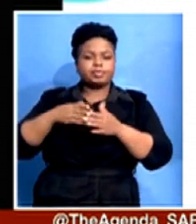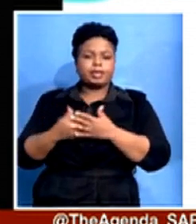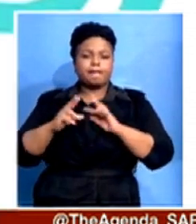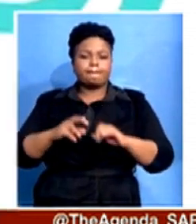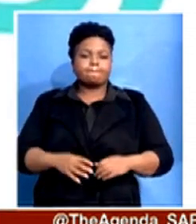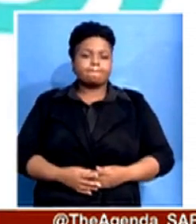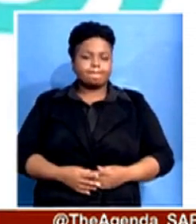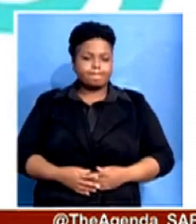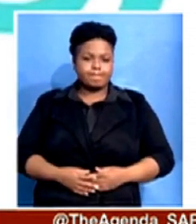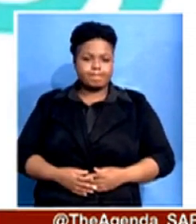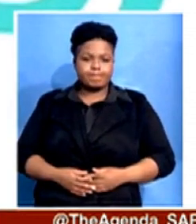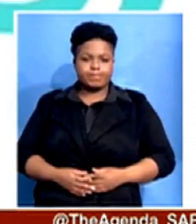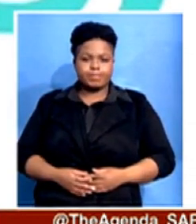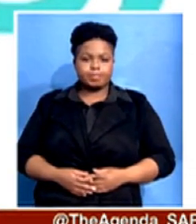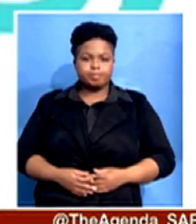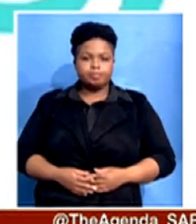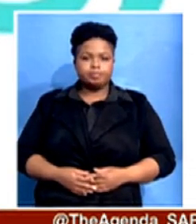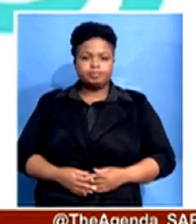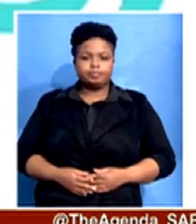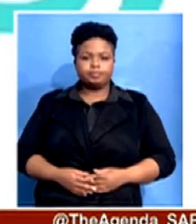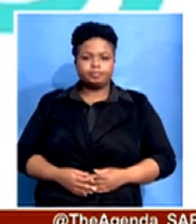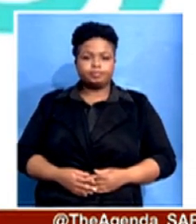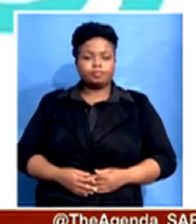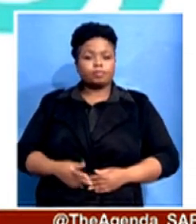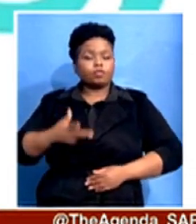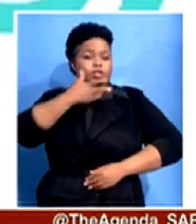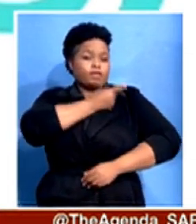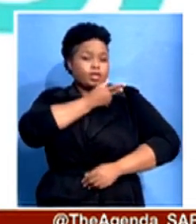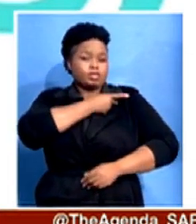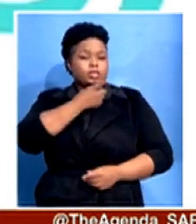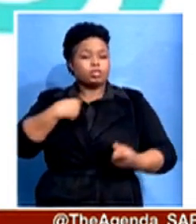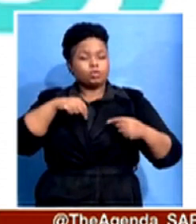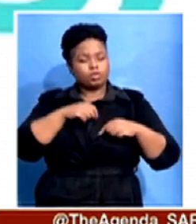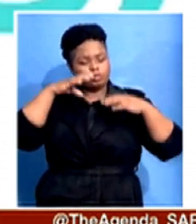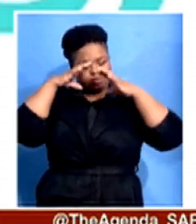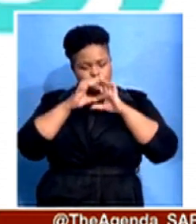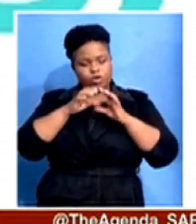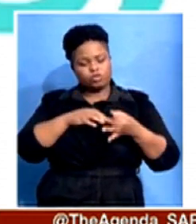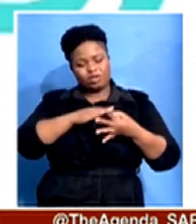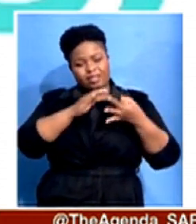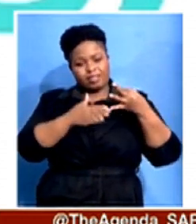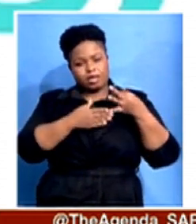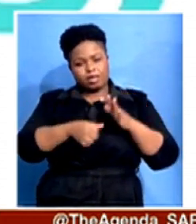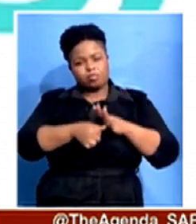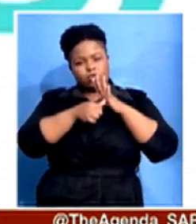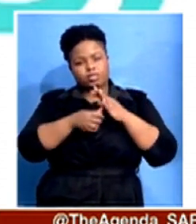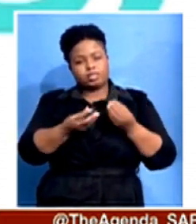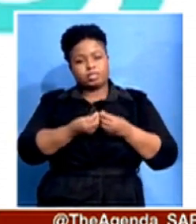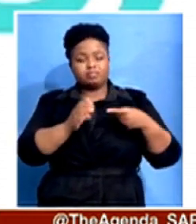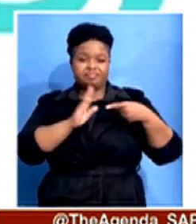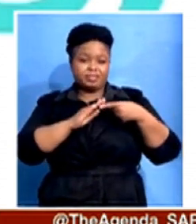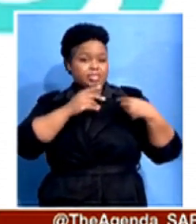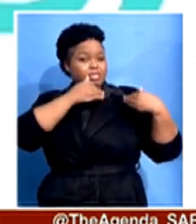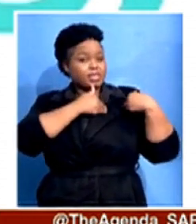In the review of vaccines, we look at three critical elements, the first being safety, quality, and